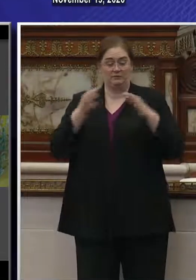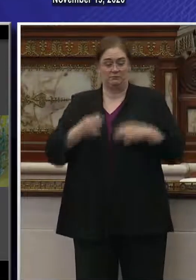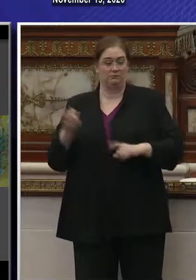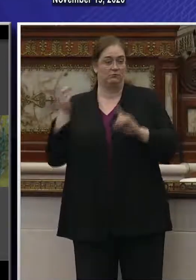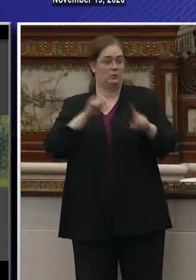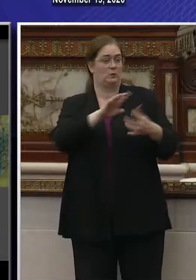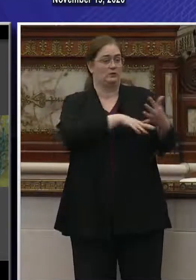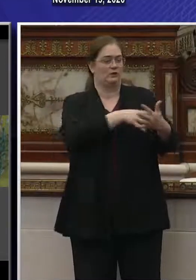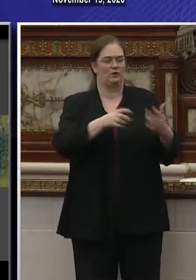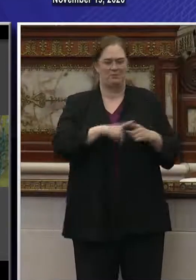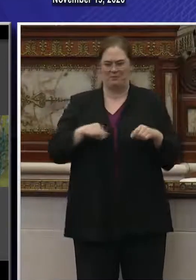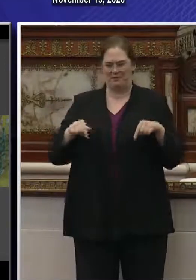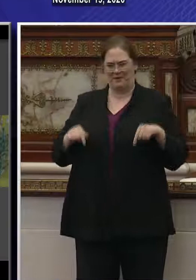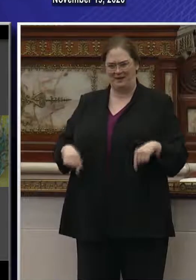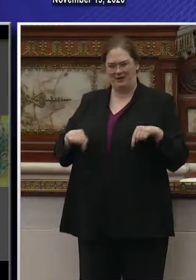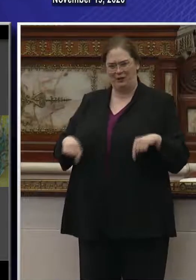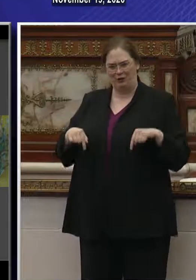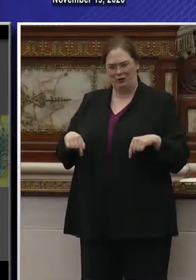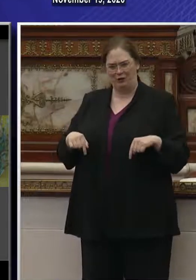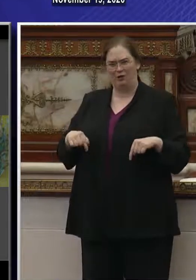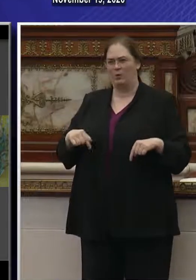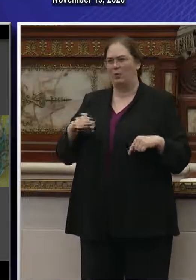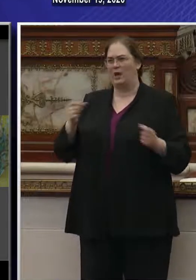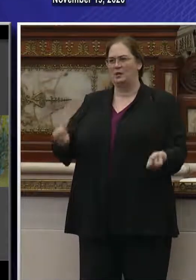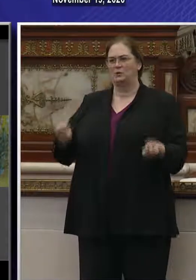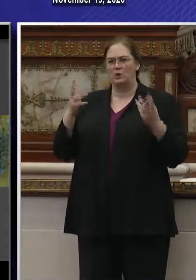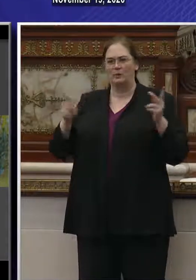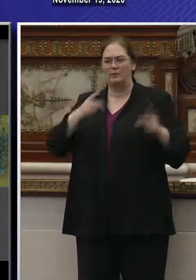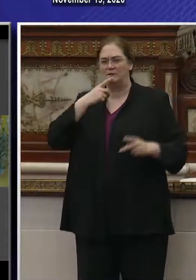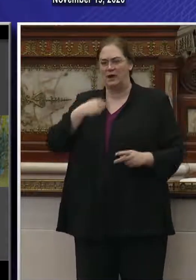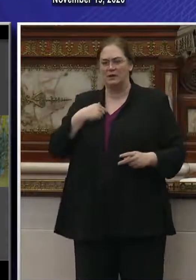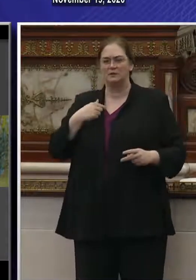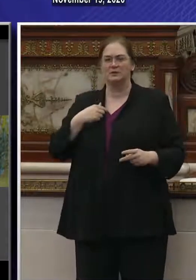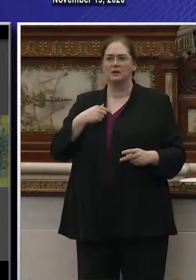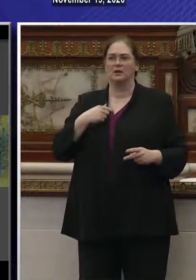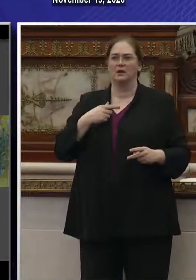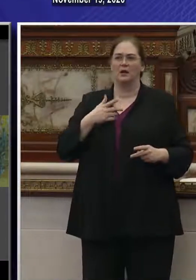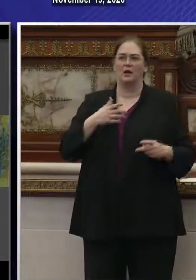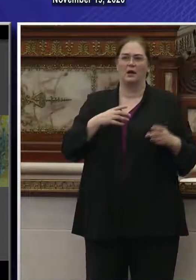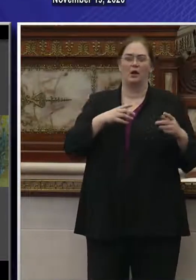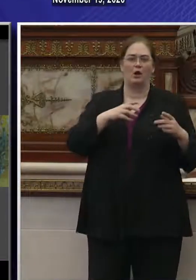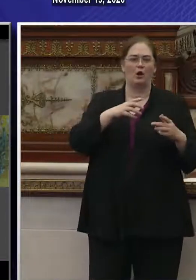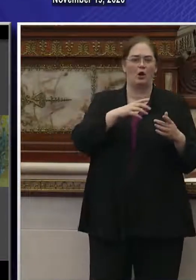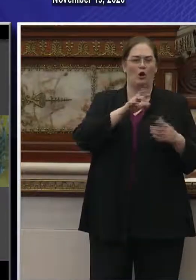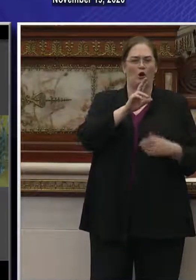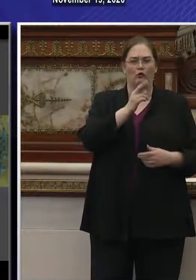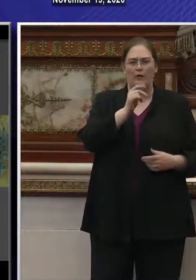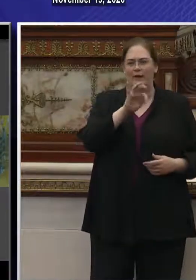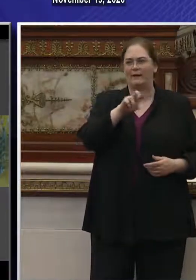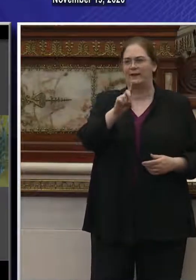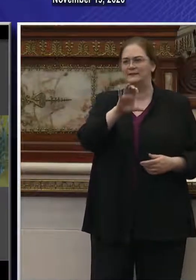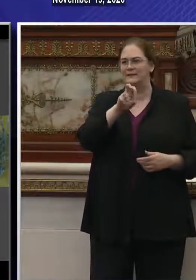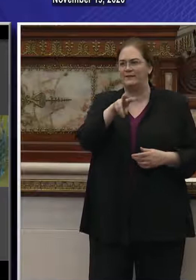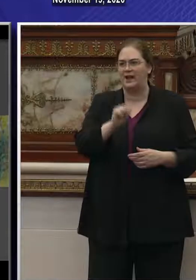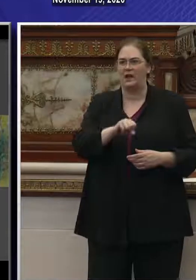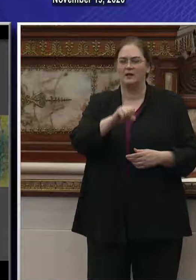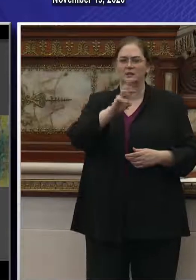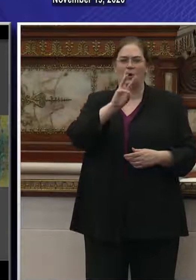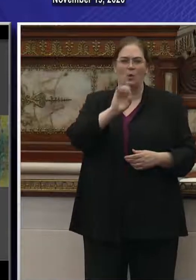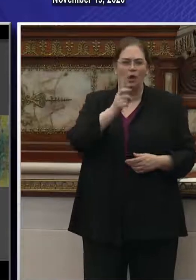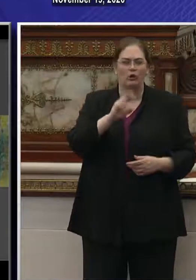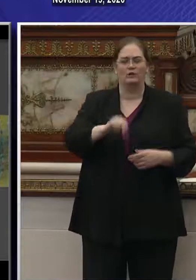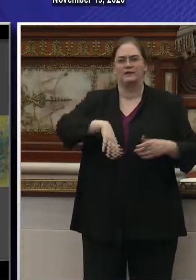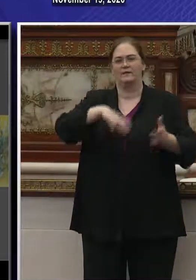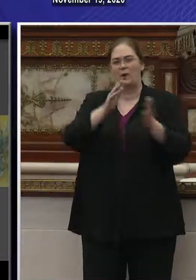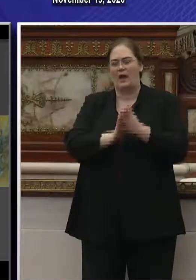get scheduled. But here, we had so many people tell us about Rite Aid and CVS and Walgreens, their doctor,